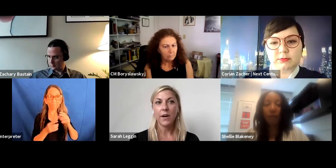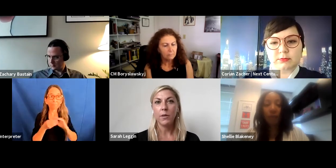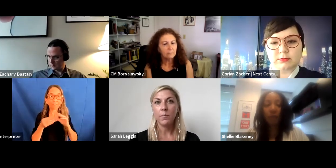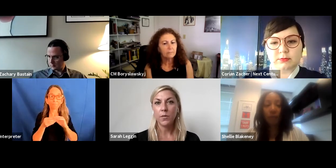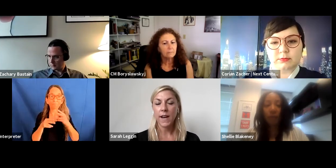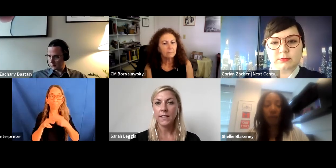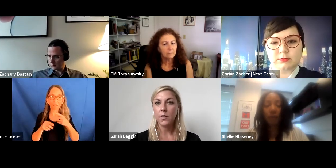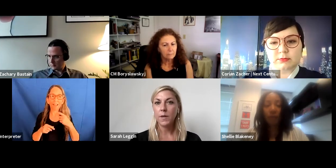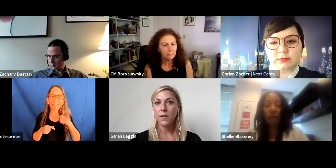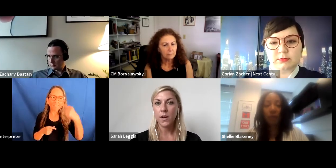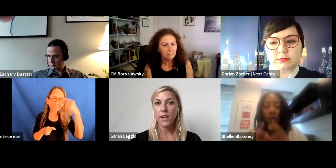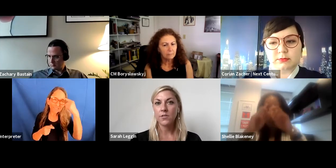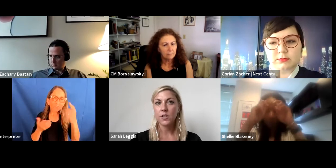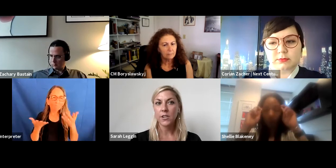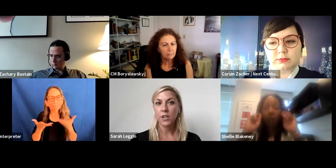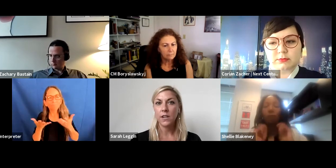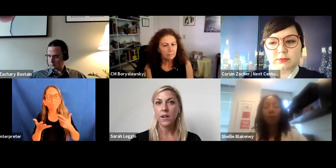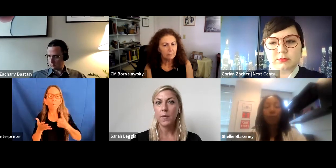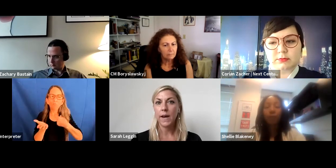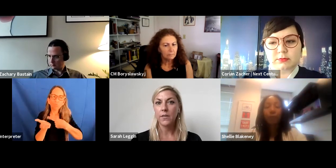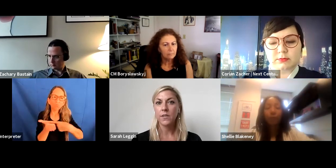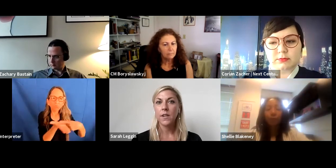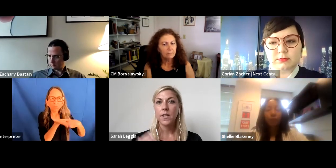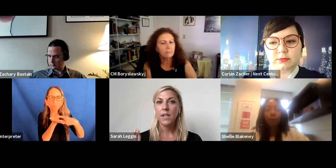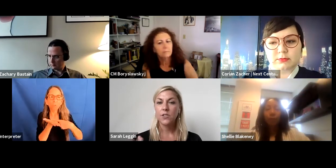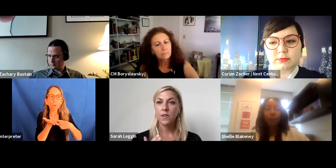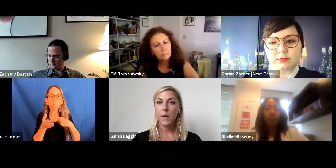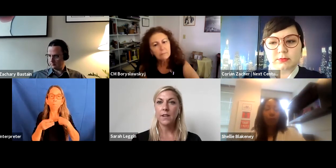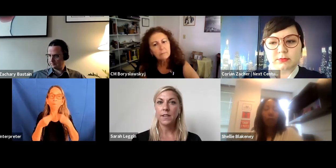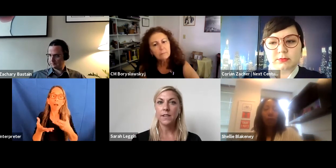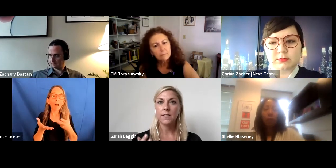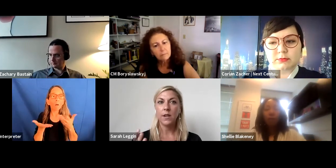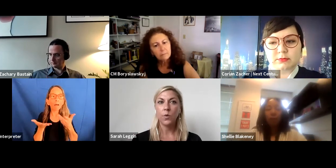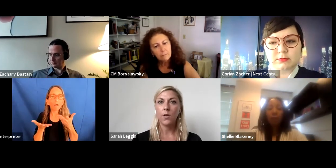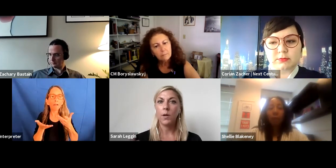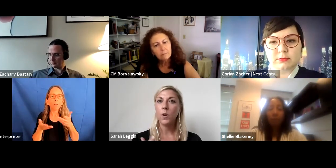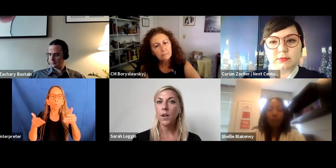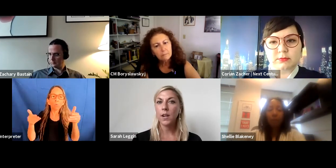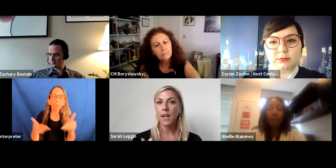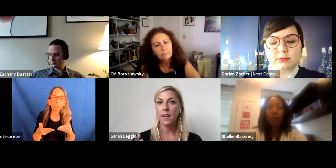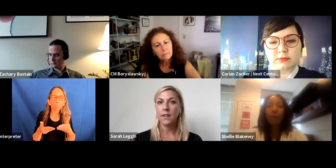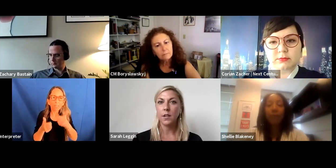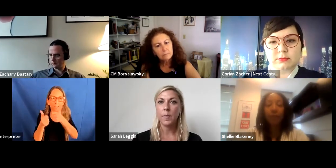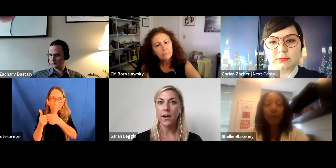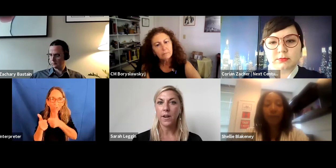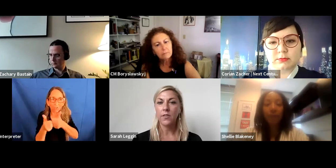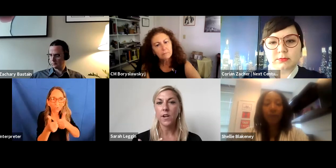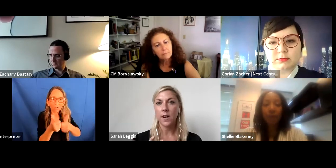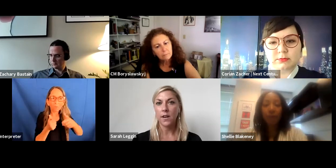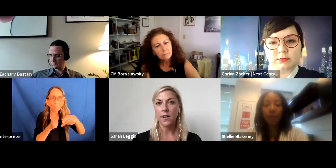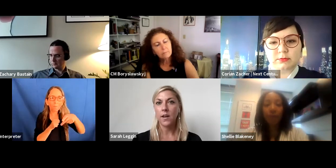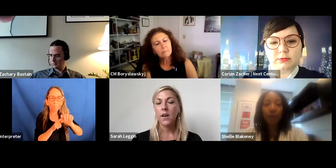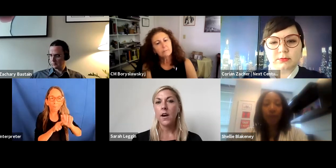is we'd provide a little bit of an introduction about each of the panelists and where we work, and a little